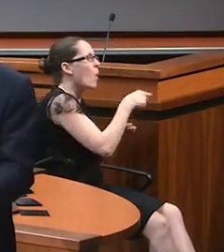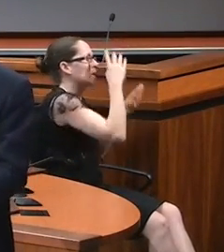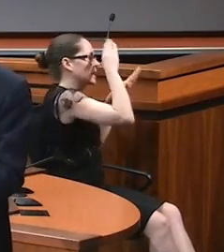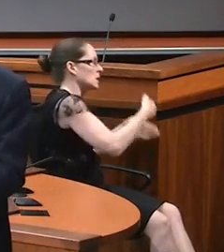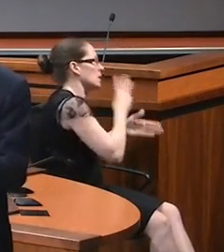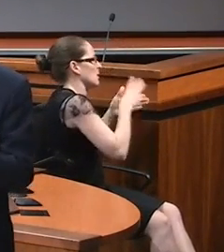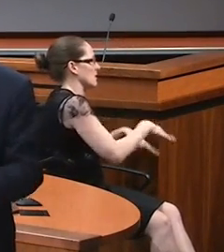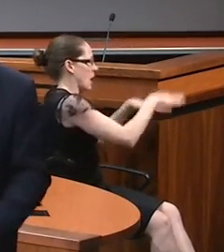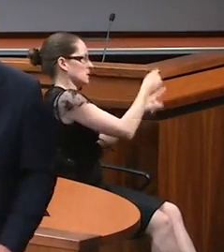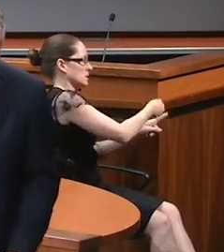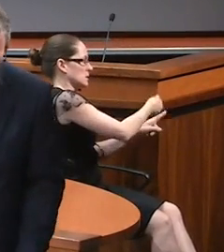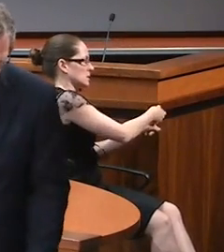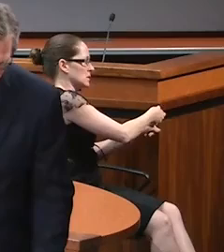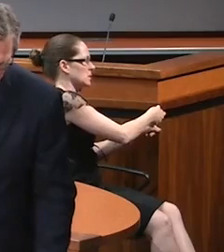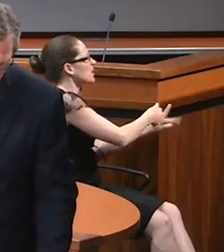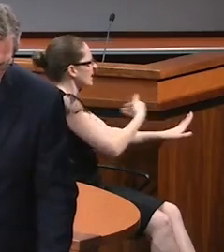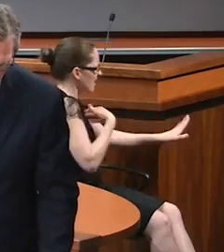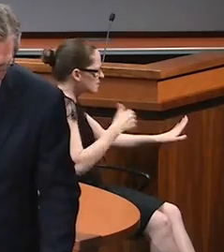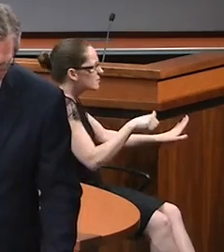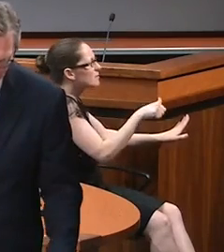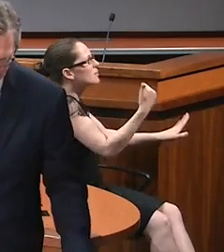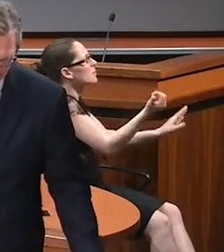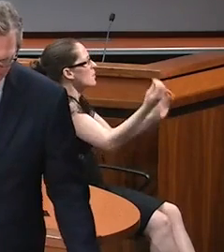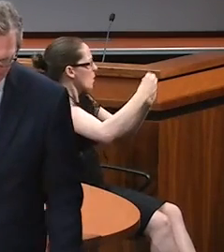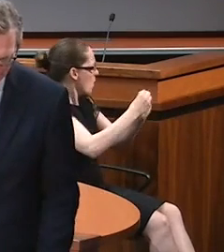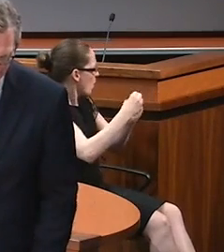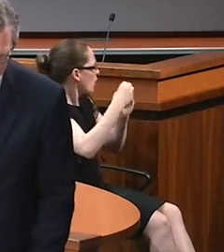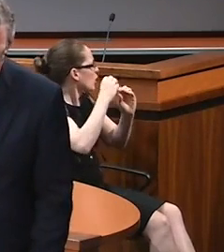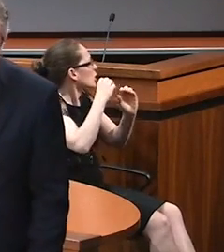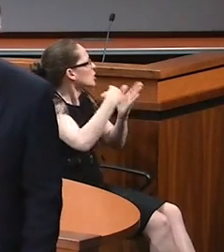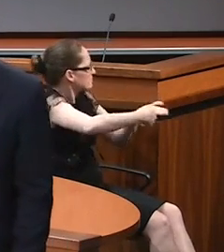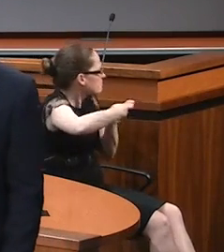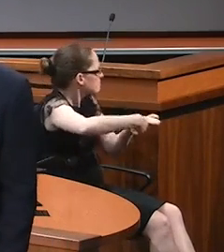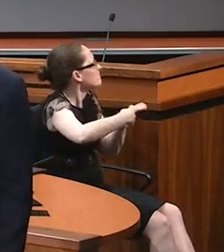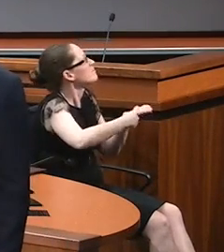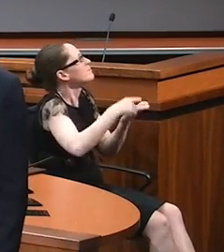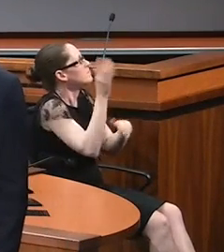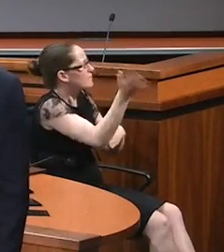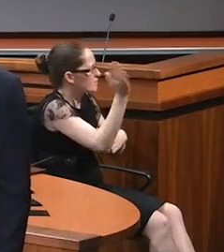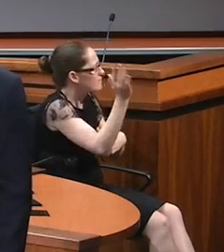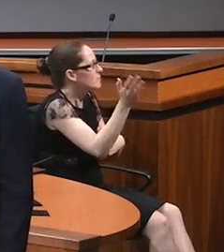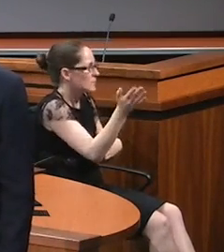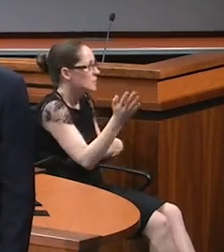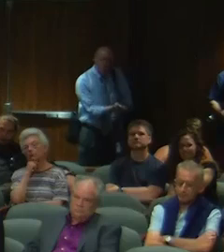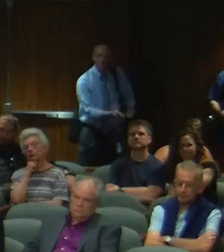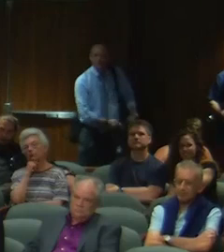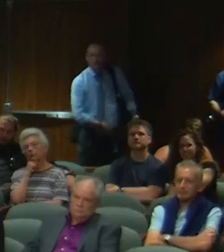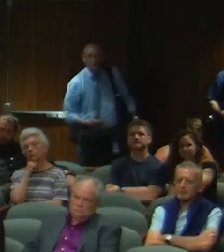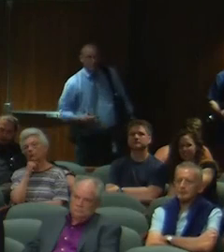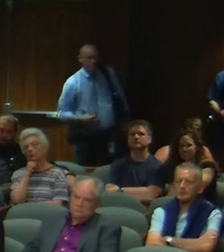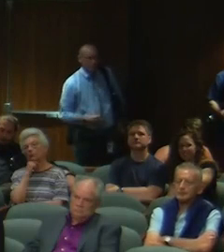there's much more. So please stay tuned. Please stay involved. Again, we're going to be coming back out in